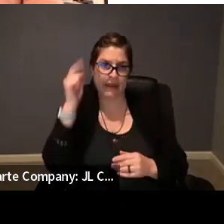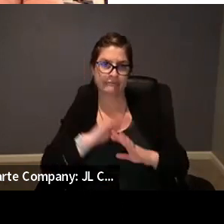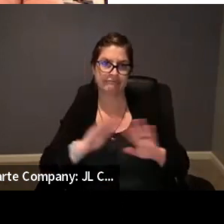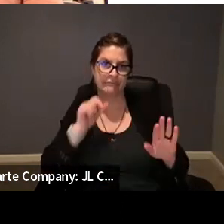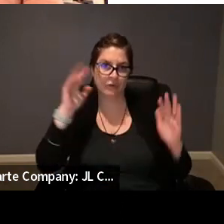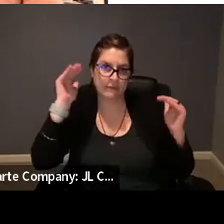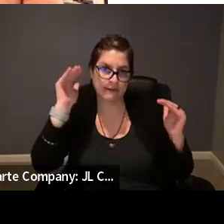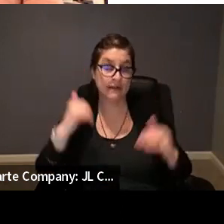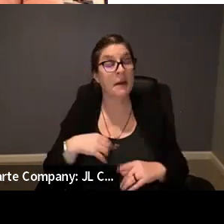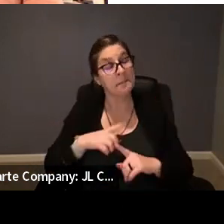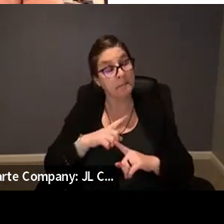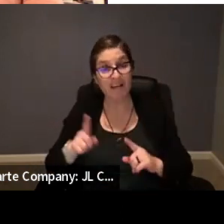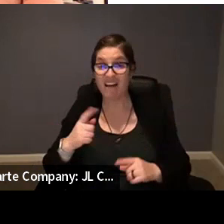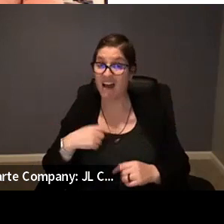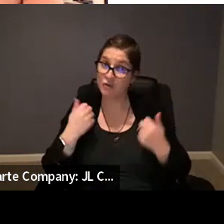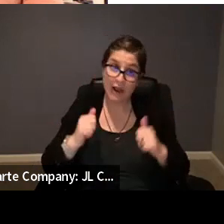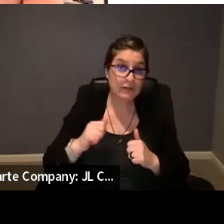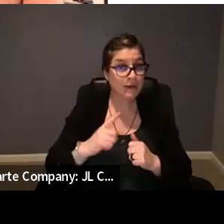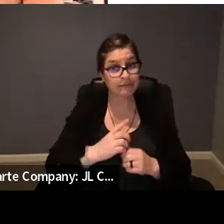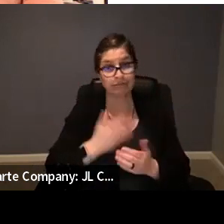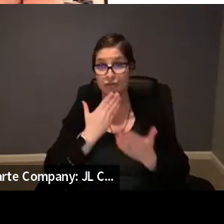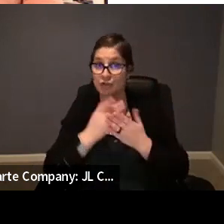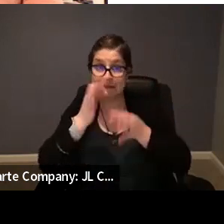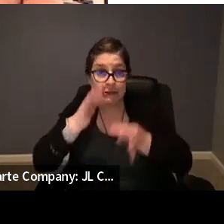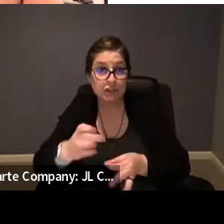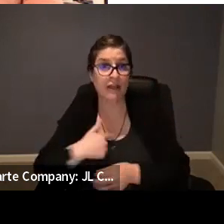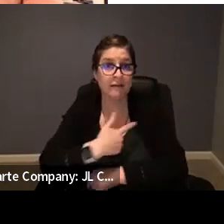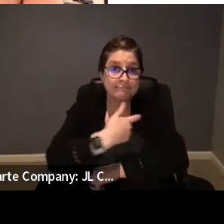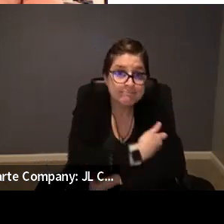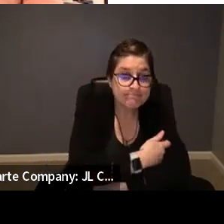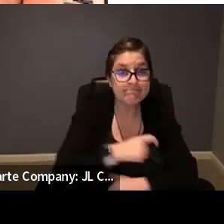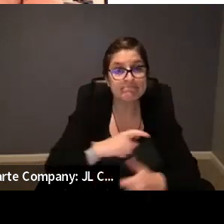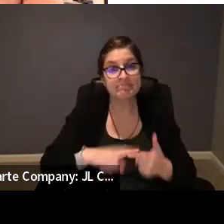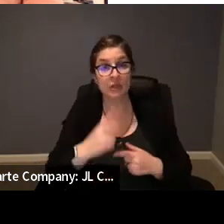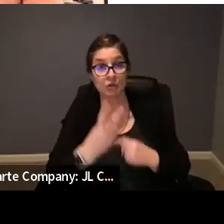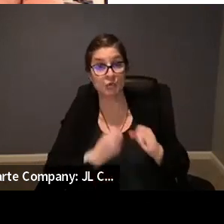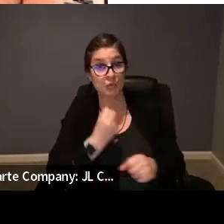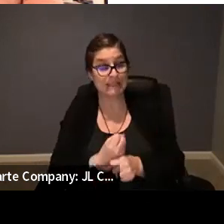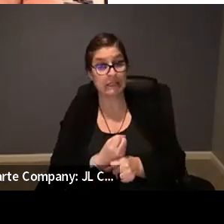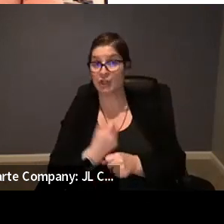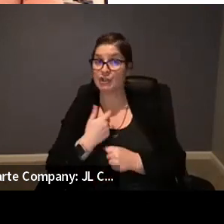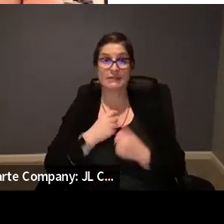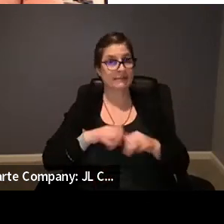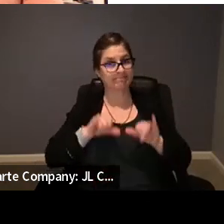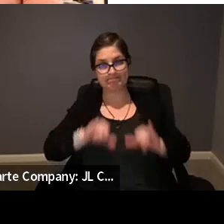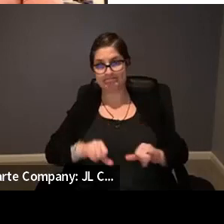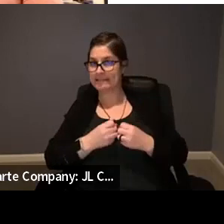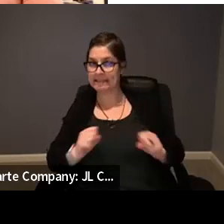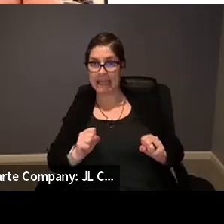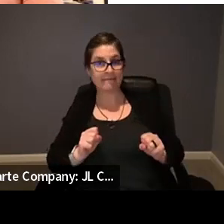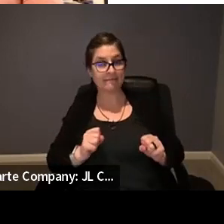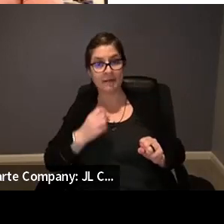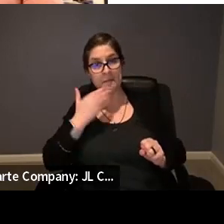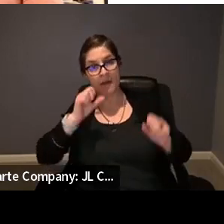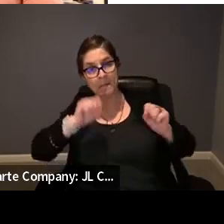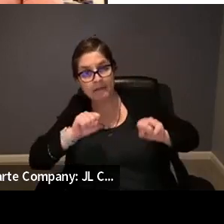right. I got vaccinated. I took 2 years out of my life. I stayed safe as best as I can.